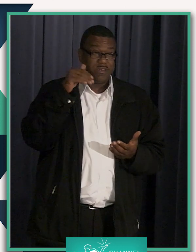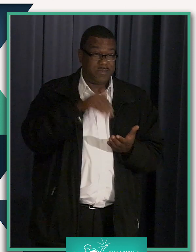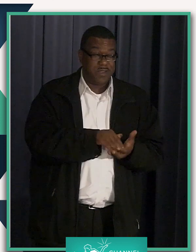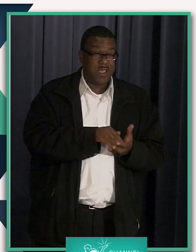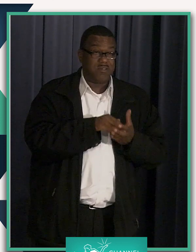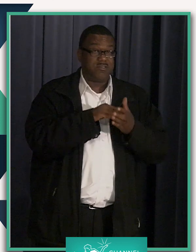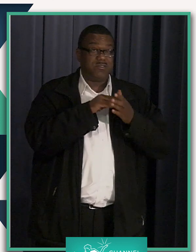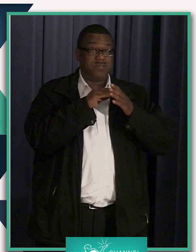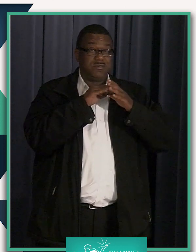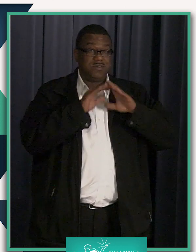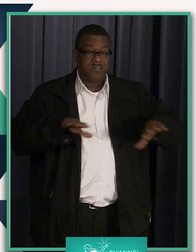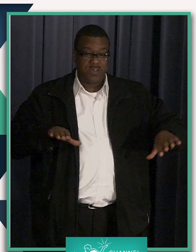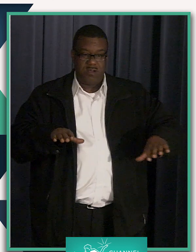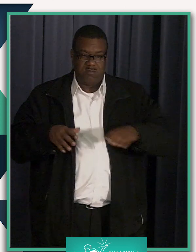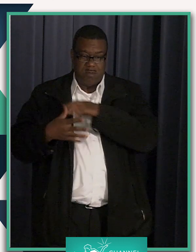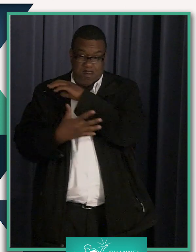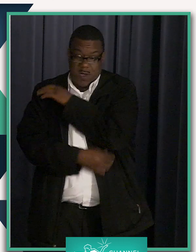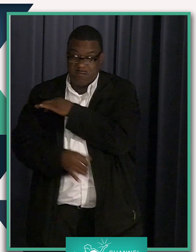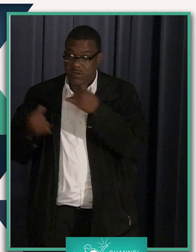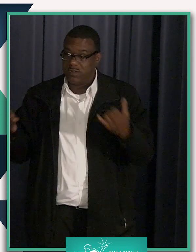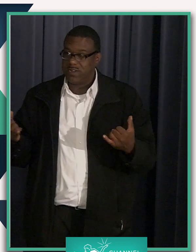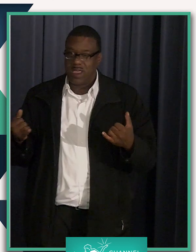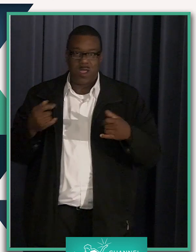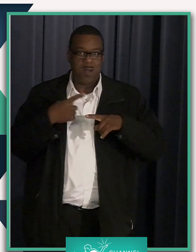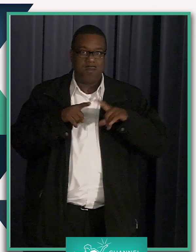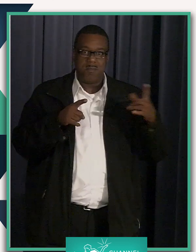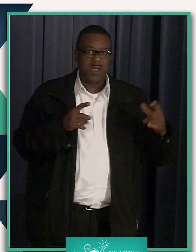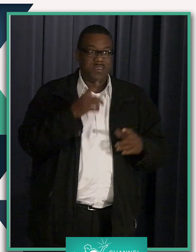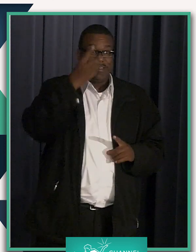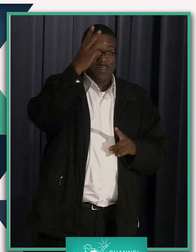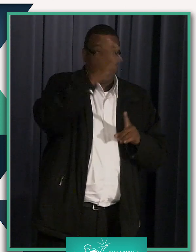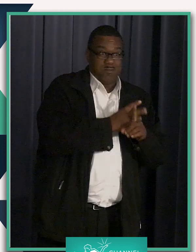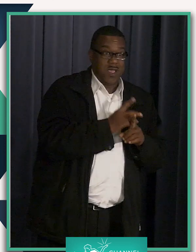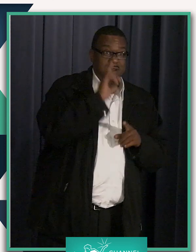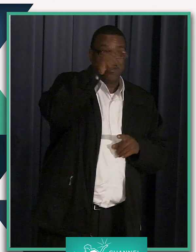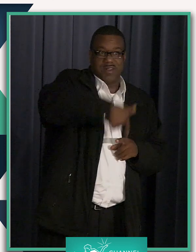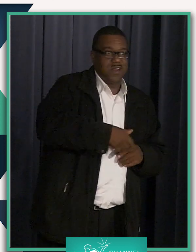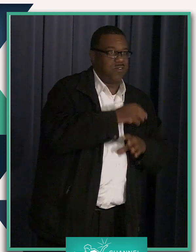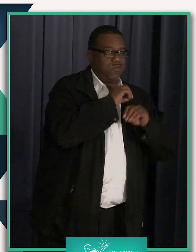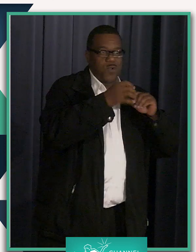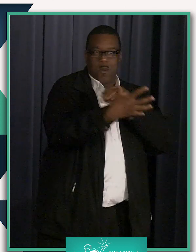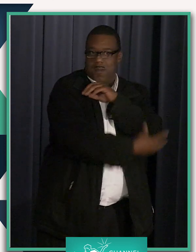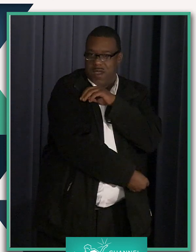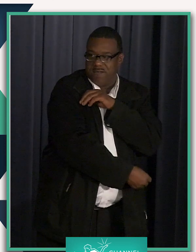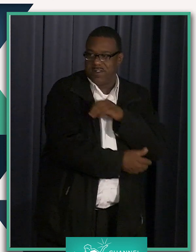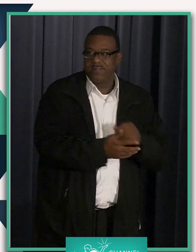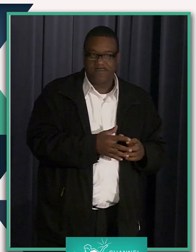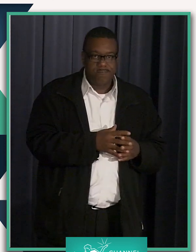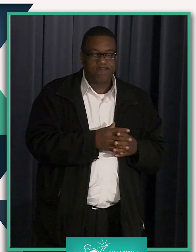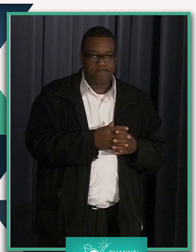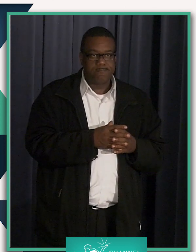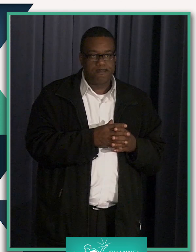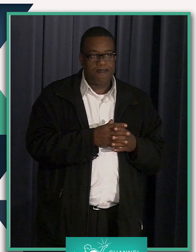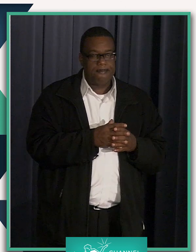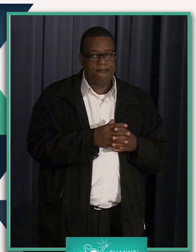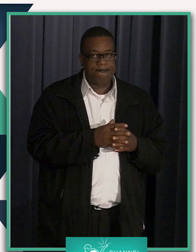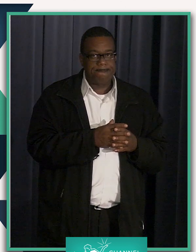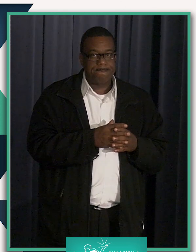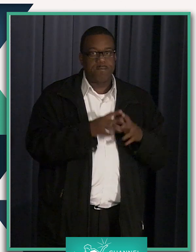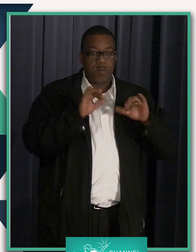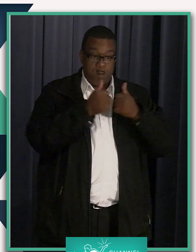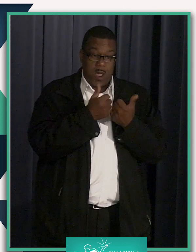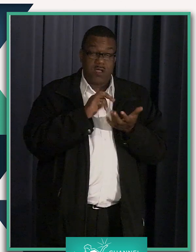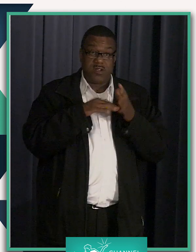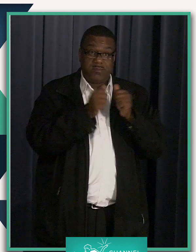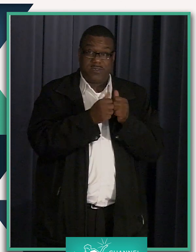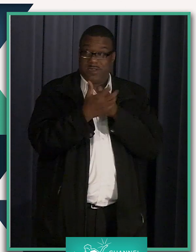poverty today who will no longer be living in poverty in 6 months. At least for 1 year, they will be lifted out of